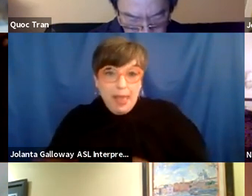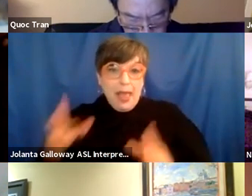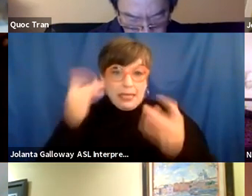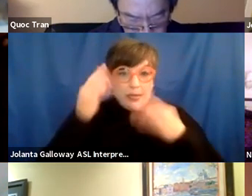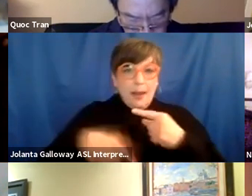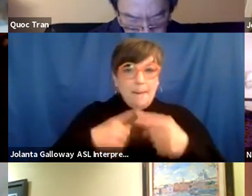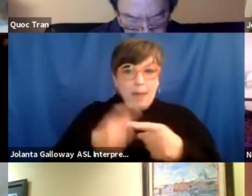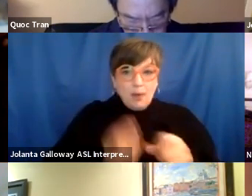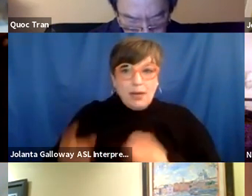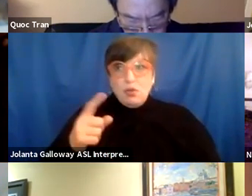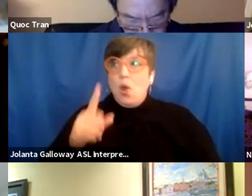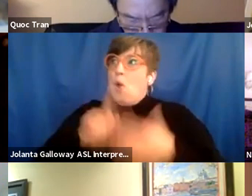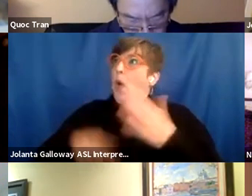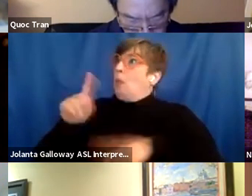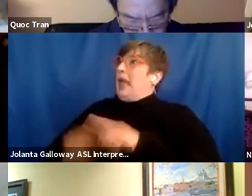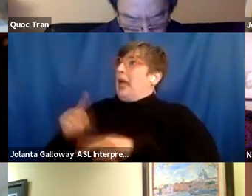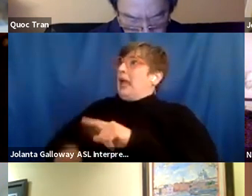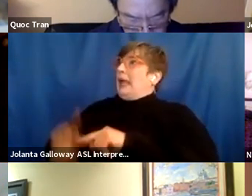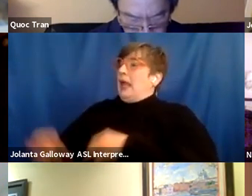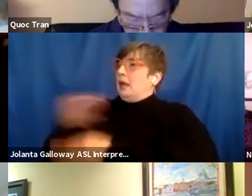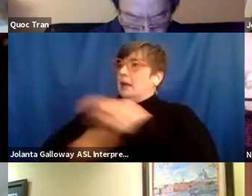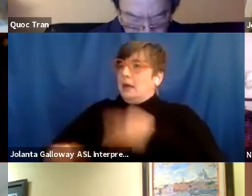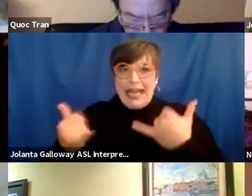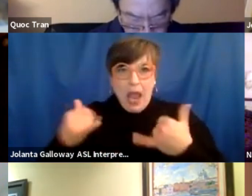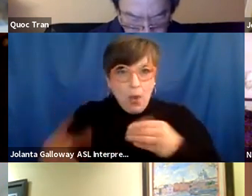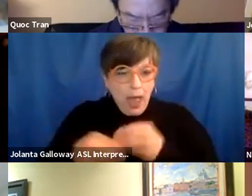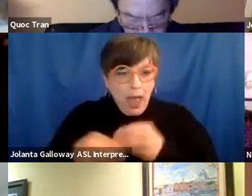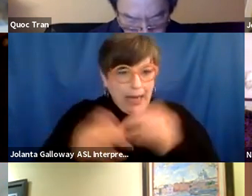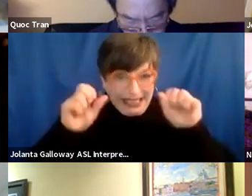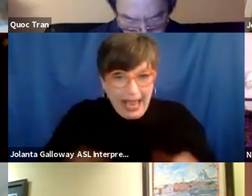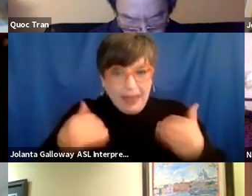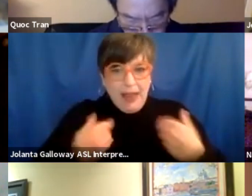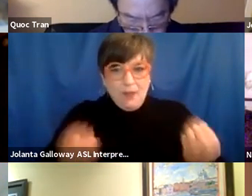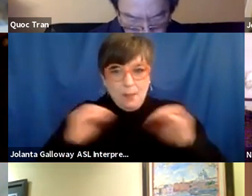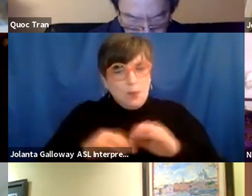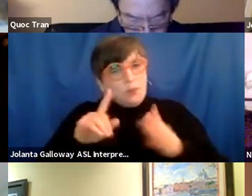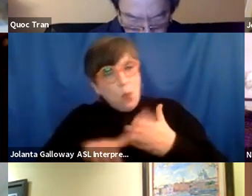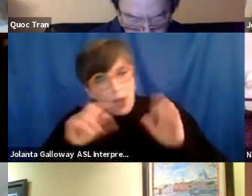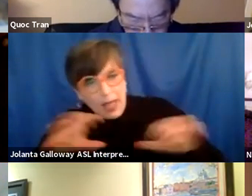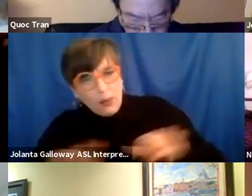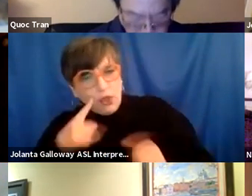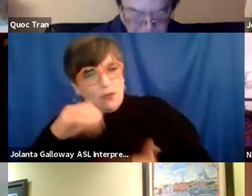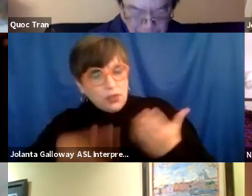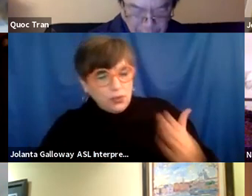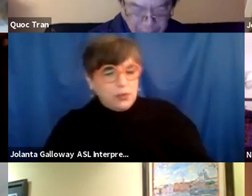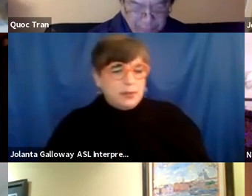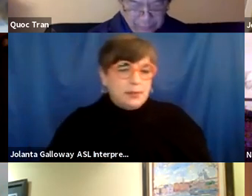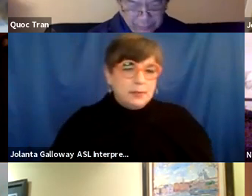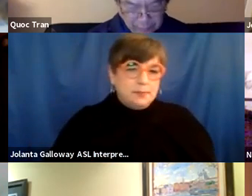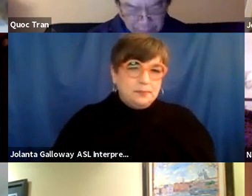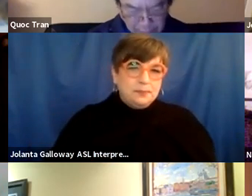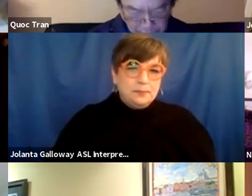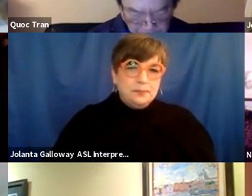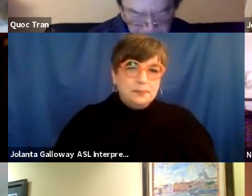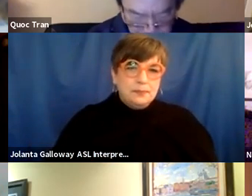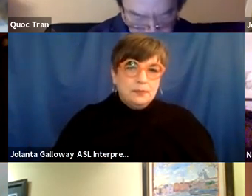what we can't have, we're thinking about what else we can have and what we can do for our students and what more we can do for our students. So thank you all for making that